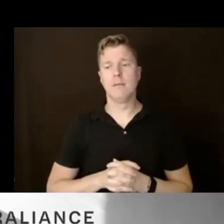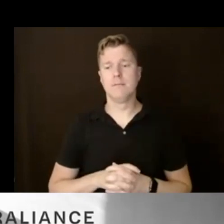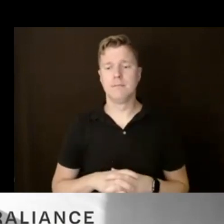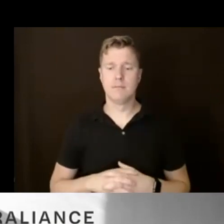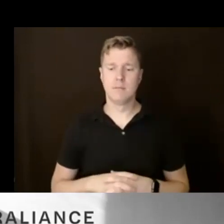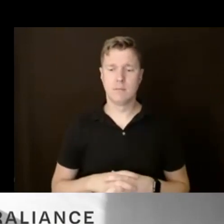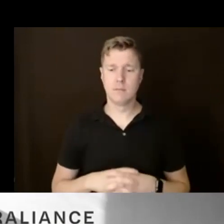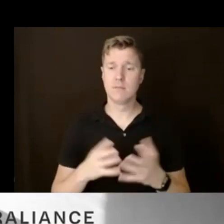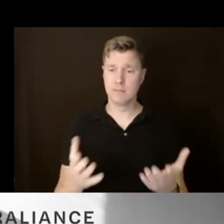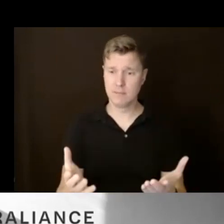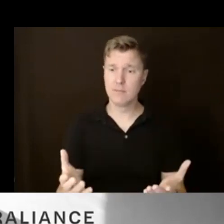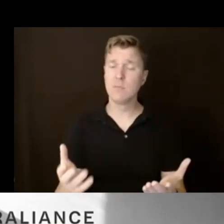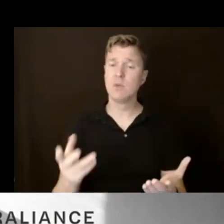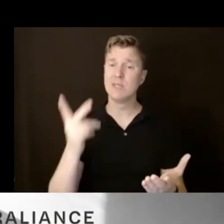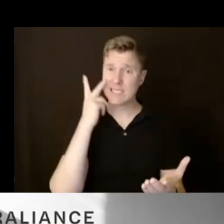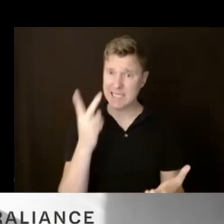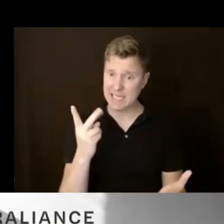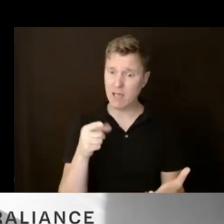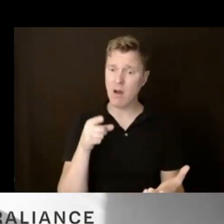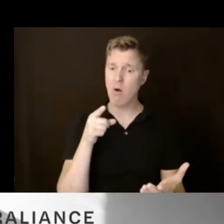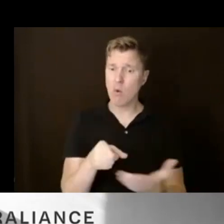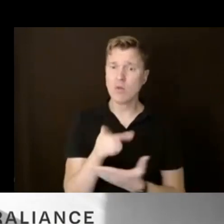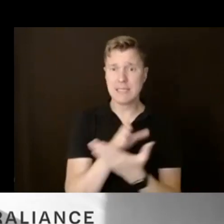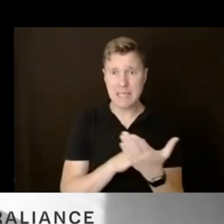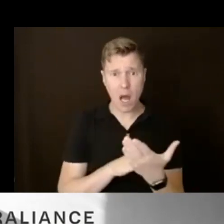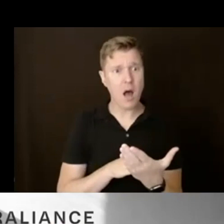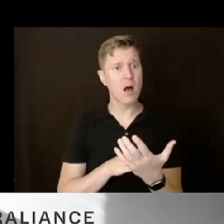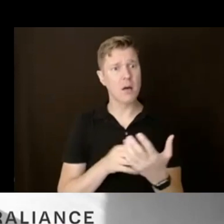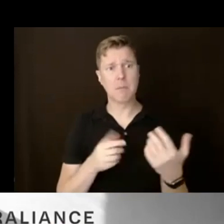so you see, these are just some headlines, right? About